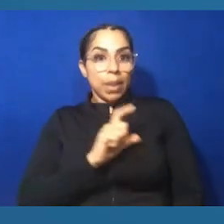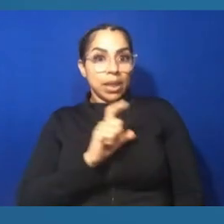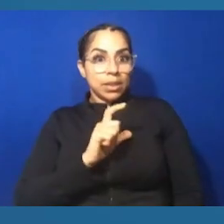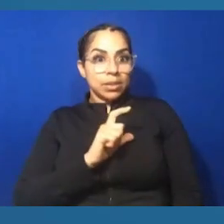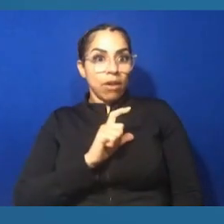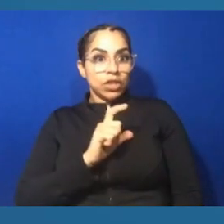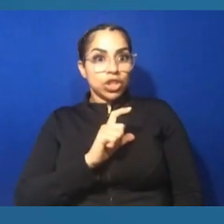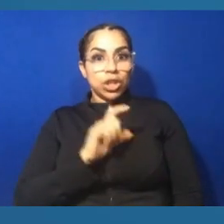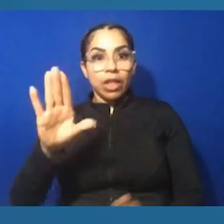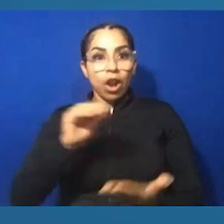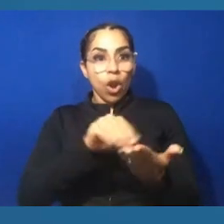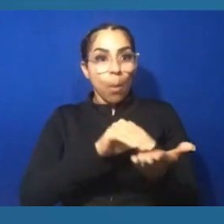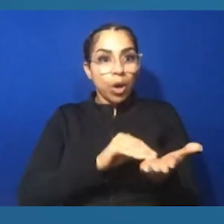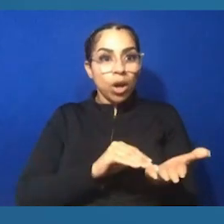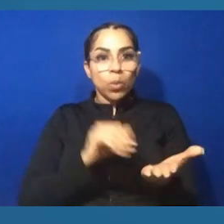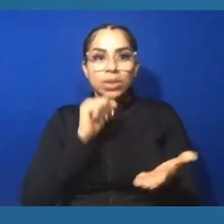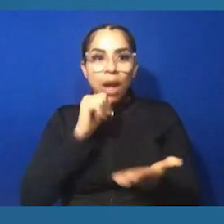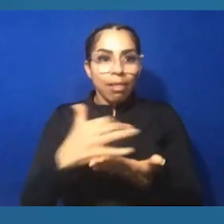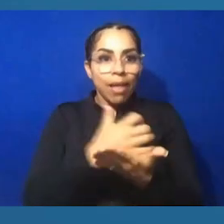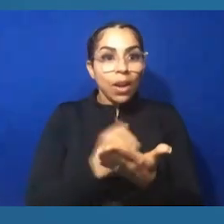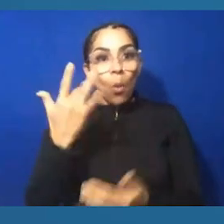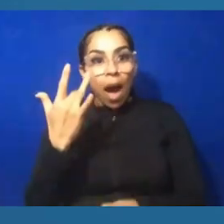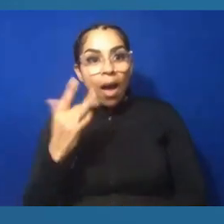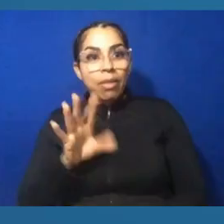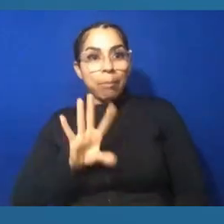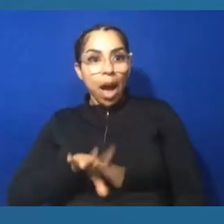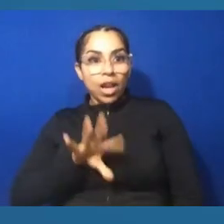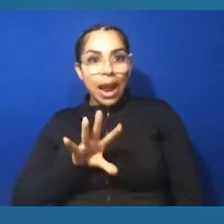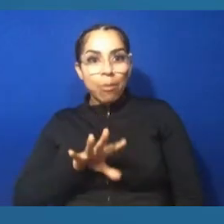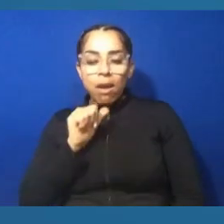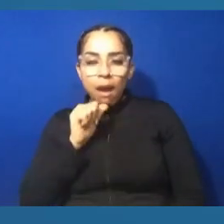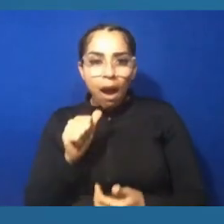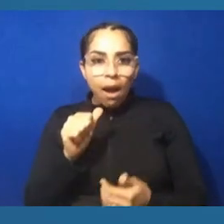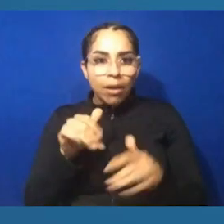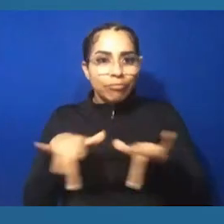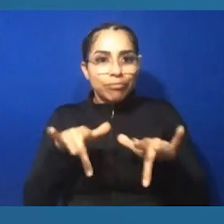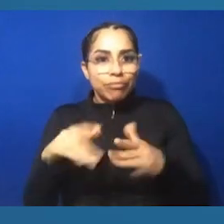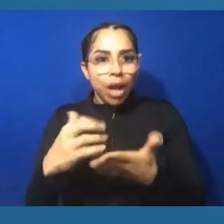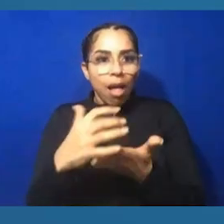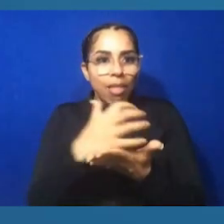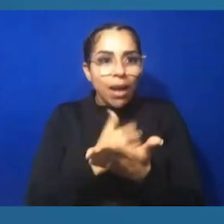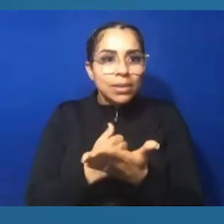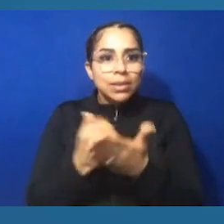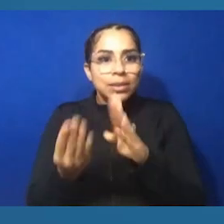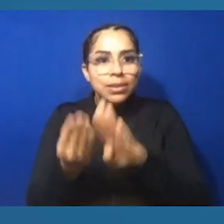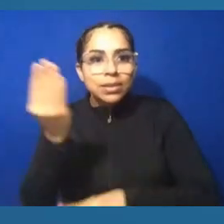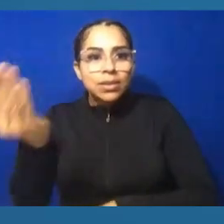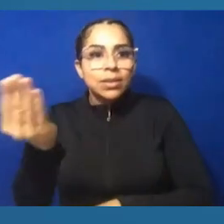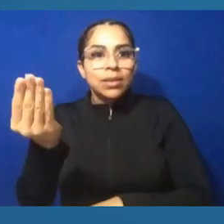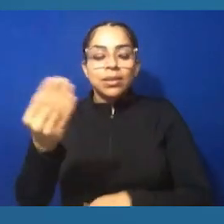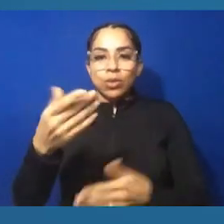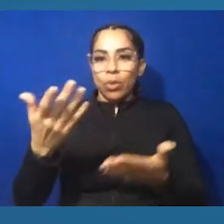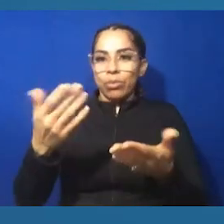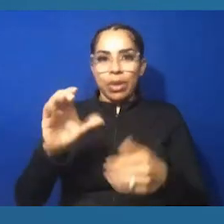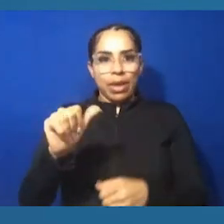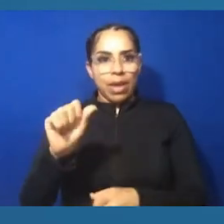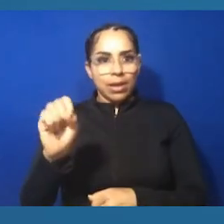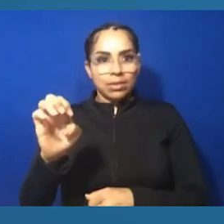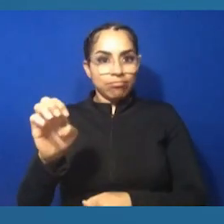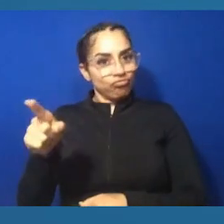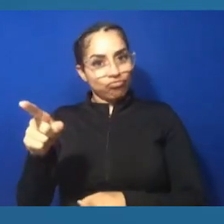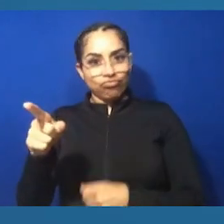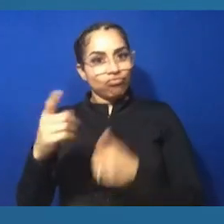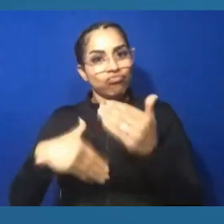wasn't collected and turned over, no bearing on the cases were getting dismissed. And so you said, we are not going to allow this game of chance,